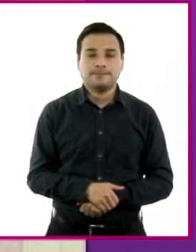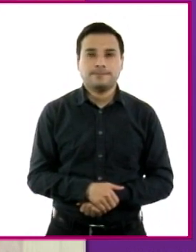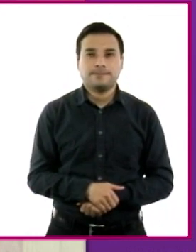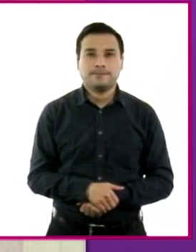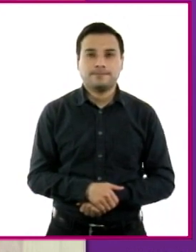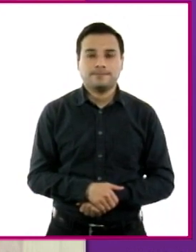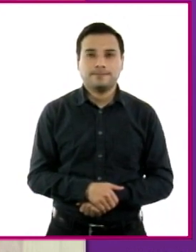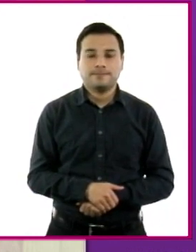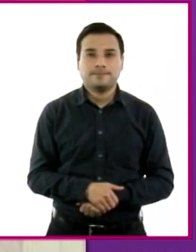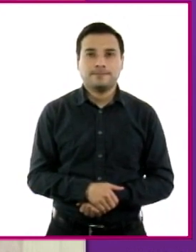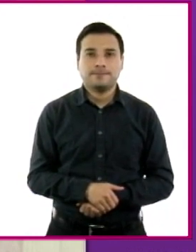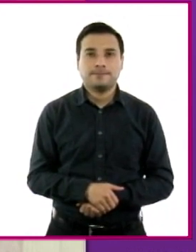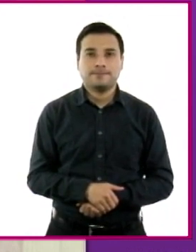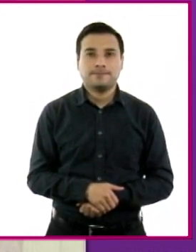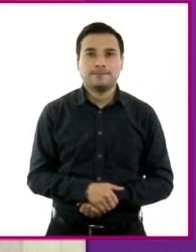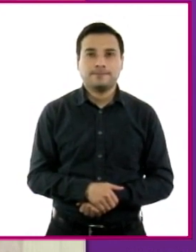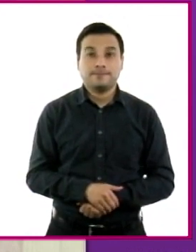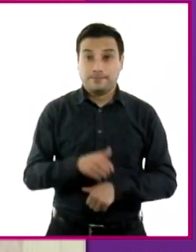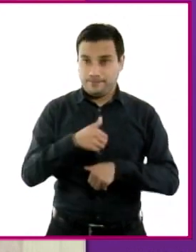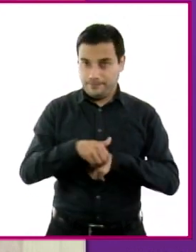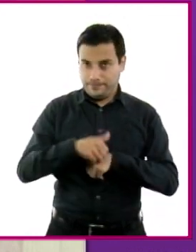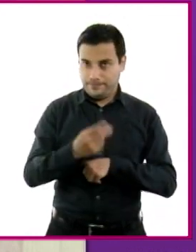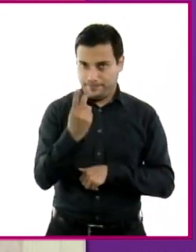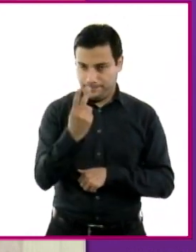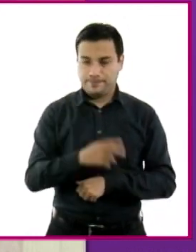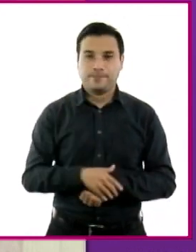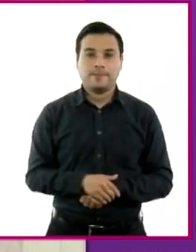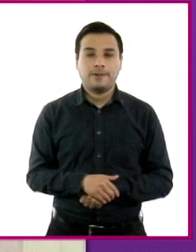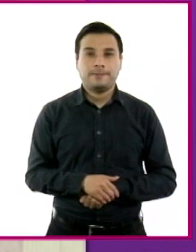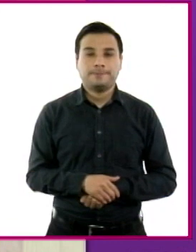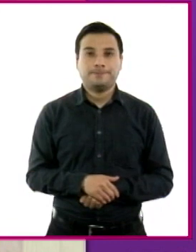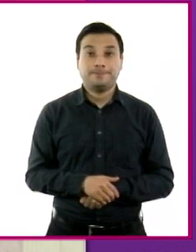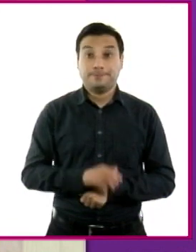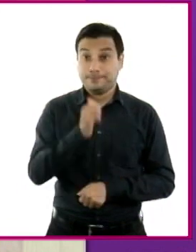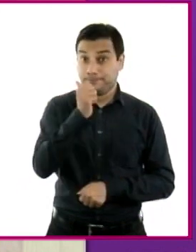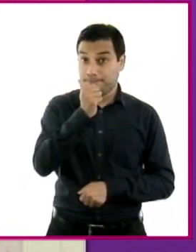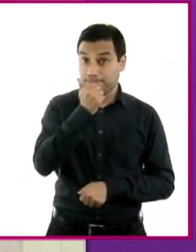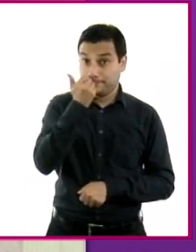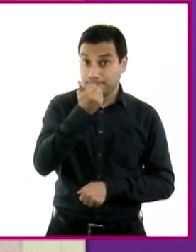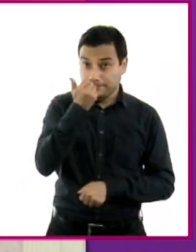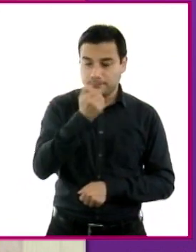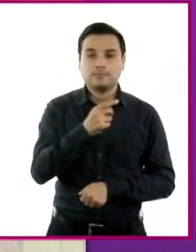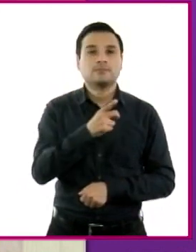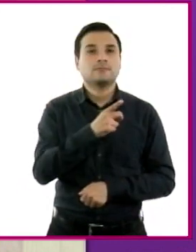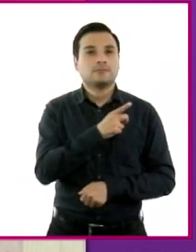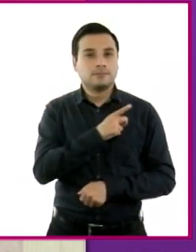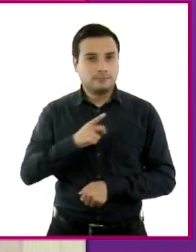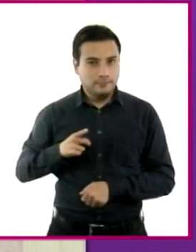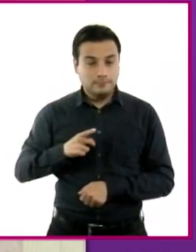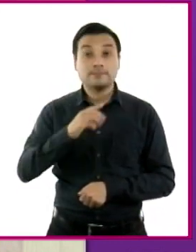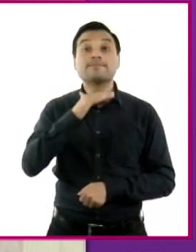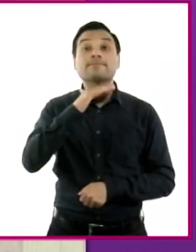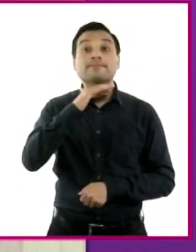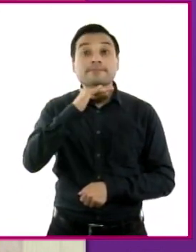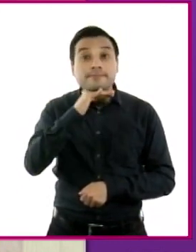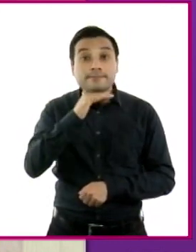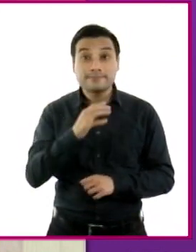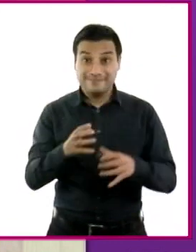in dangerous places. 2. Students must throw trash in the